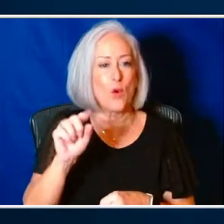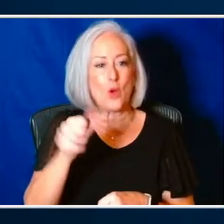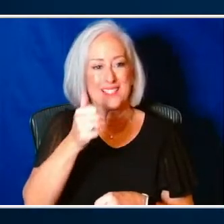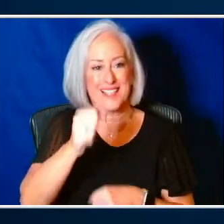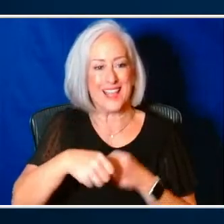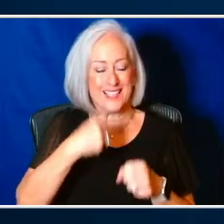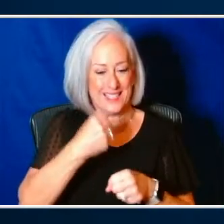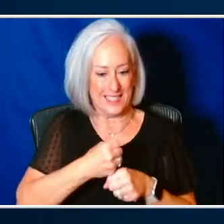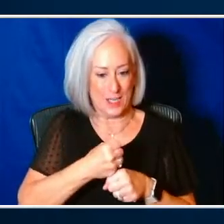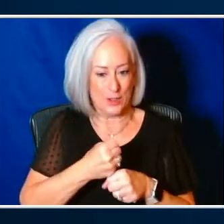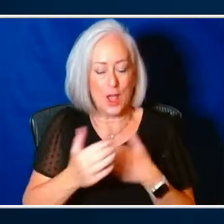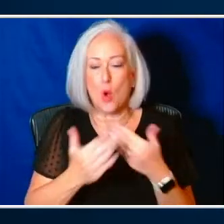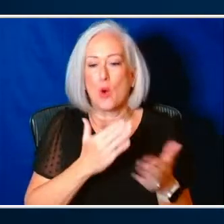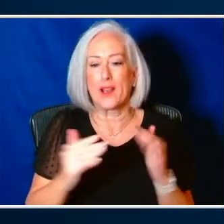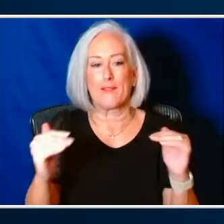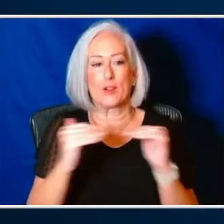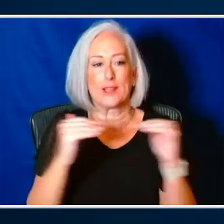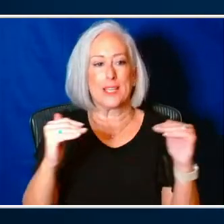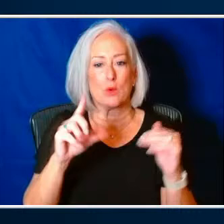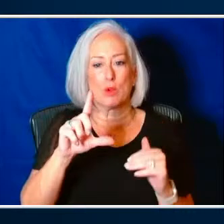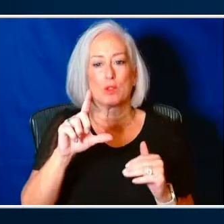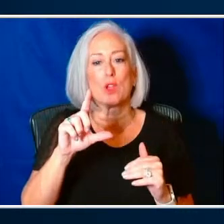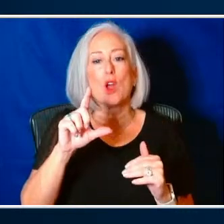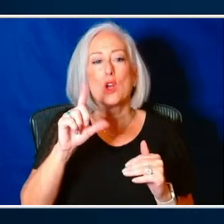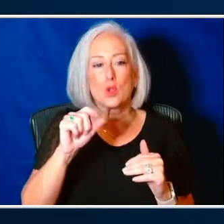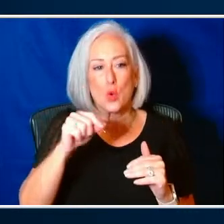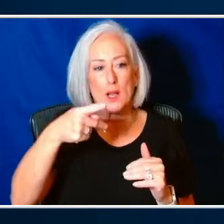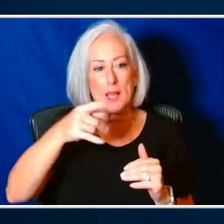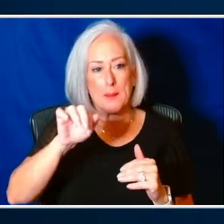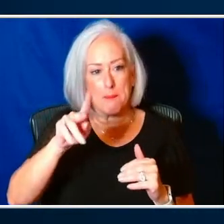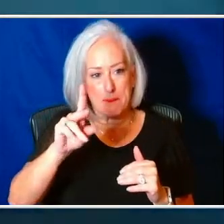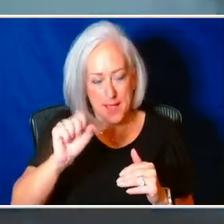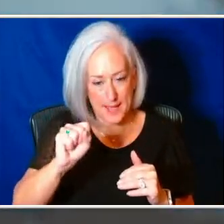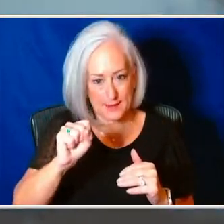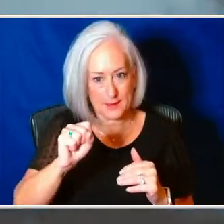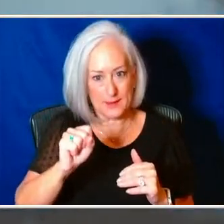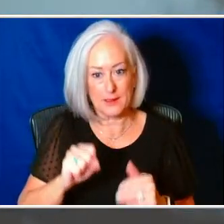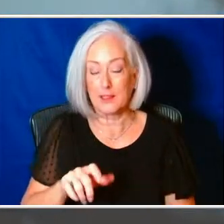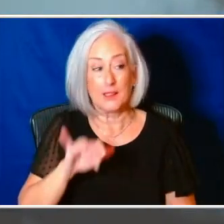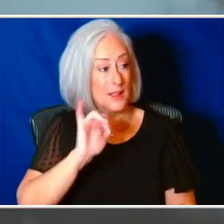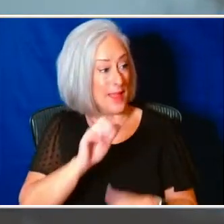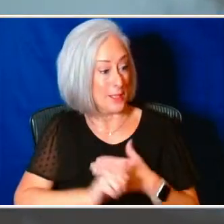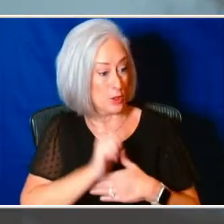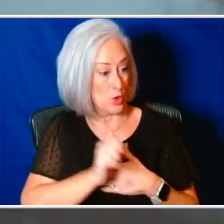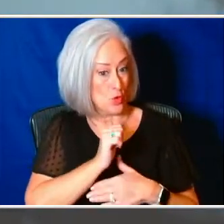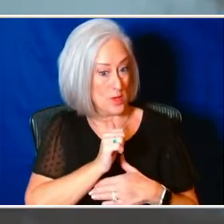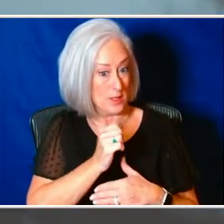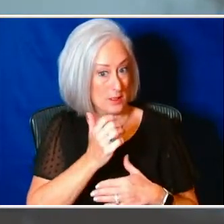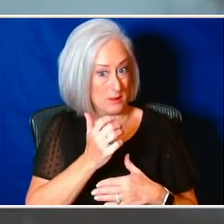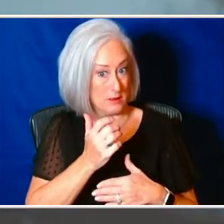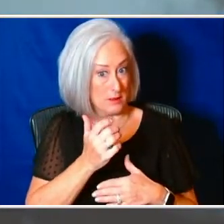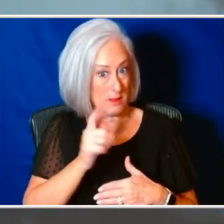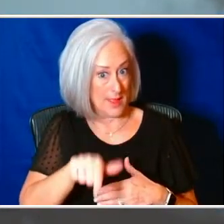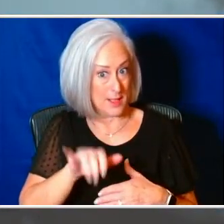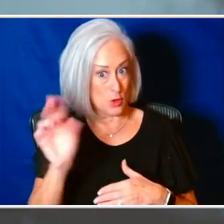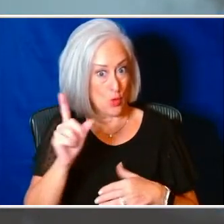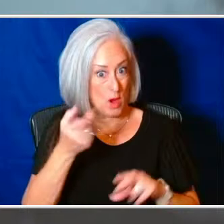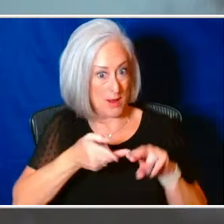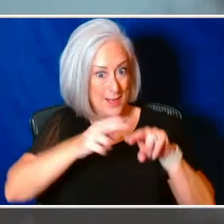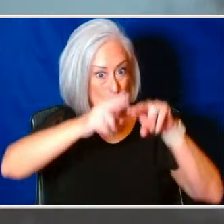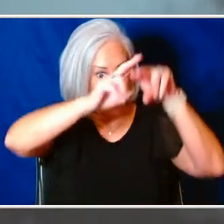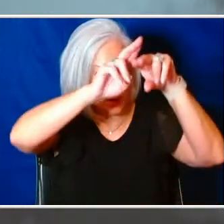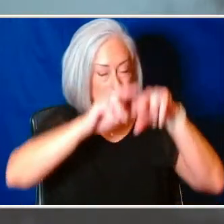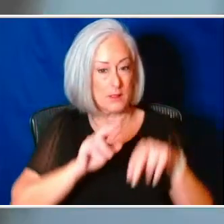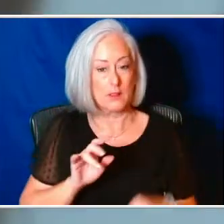that will actually put you in that 20-pack year category. And that's kind of a risk factor. That's sort of the place where things start to escalate. Is that right? I think it's